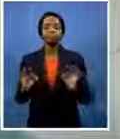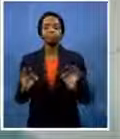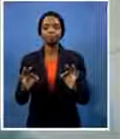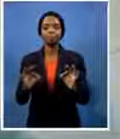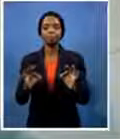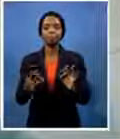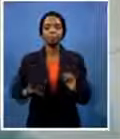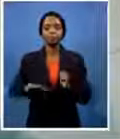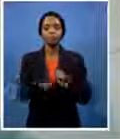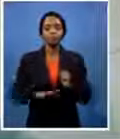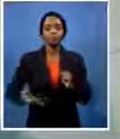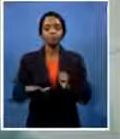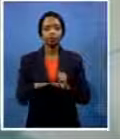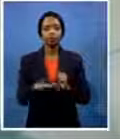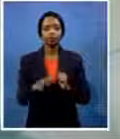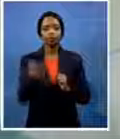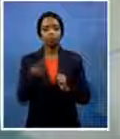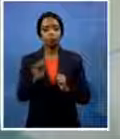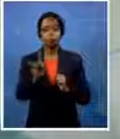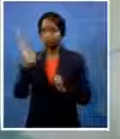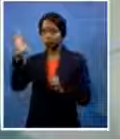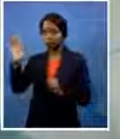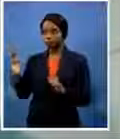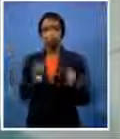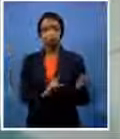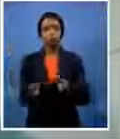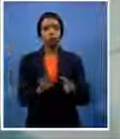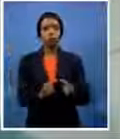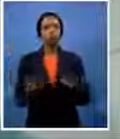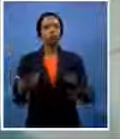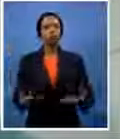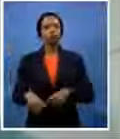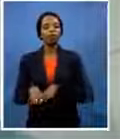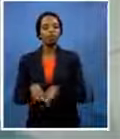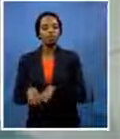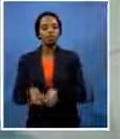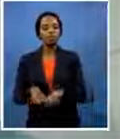done, to test, track, quarantine, and isolate,